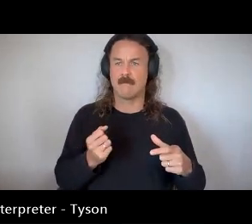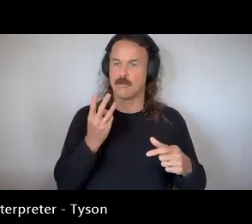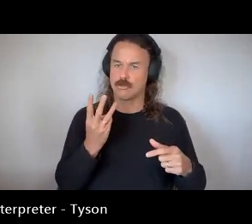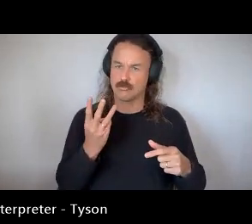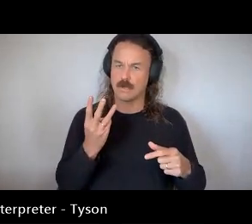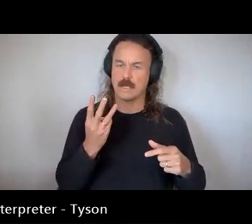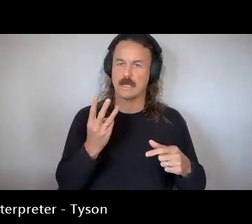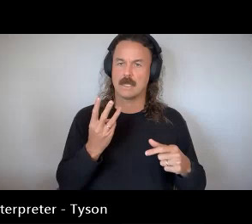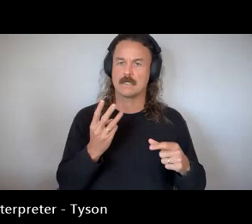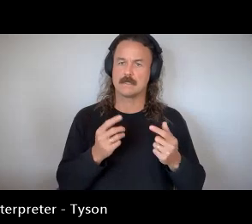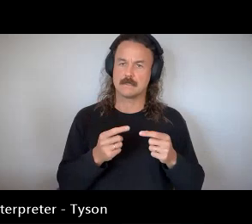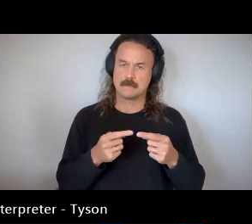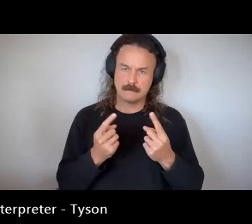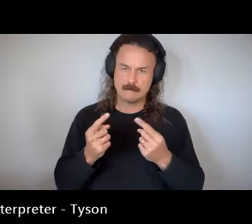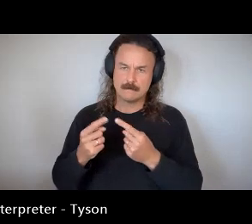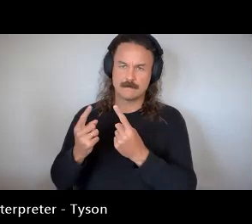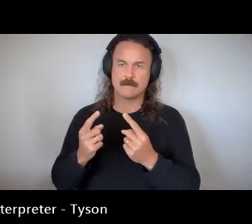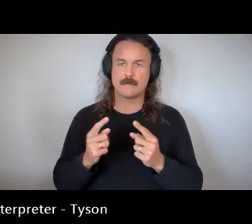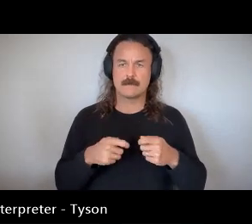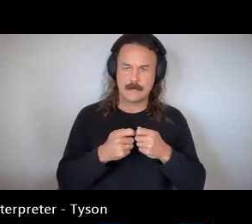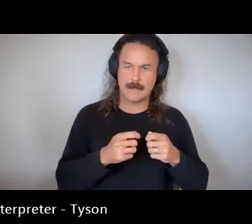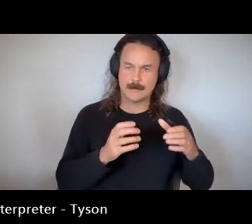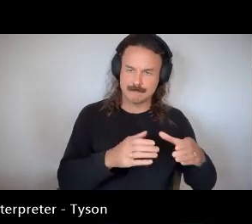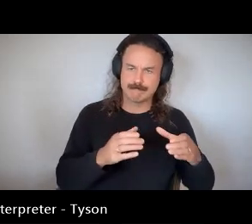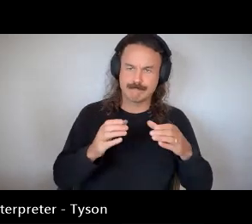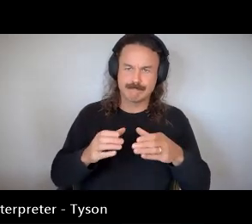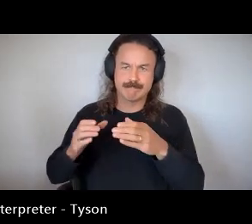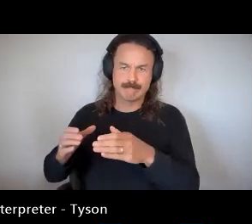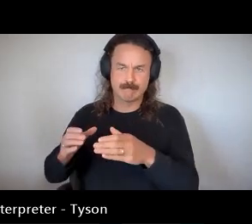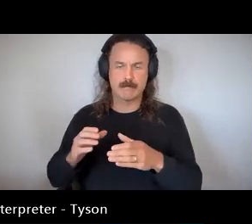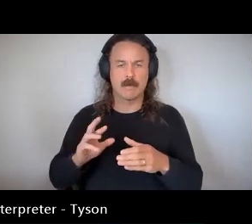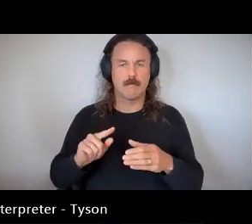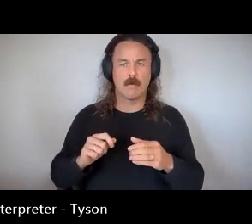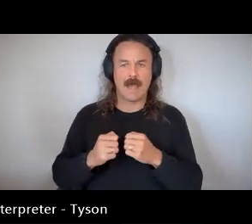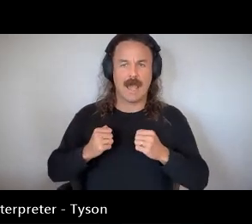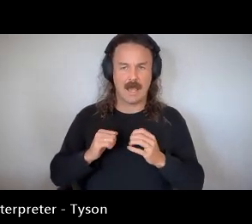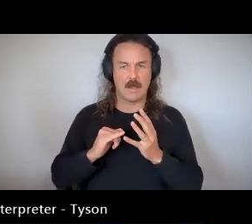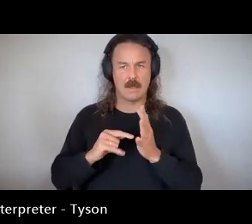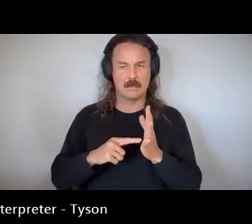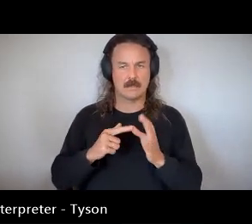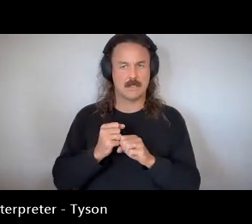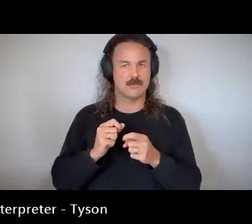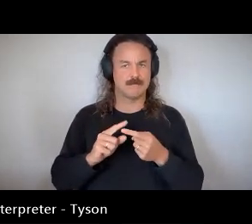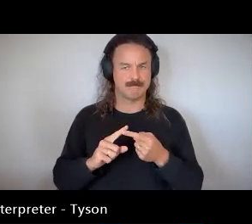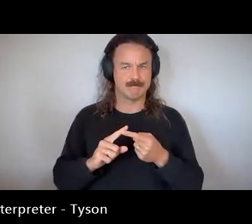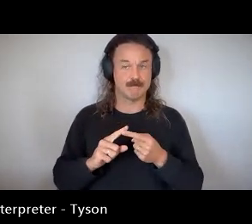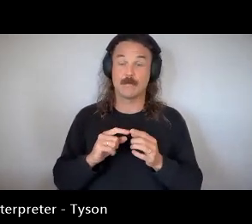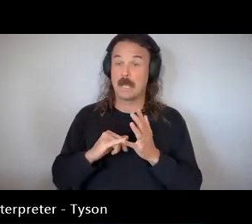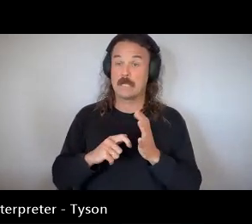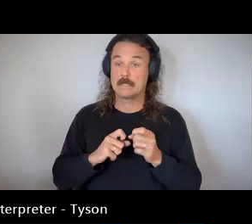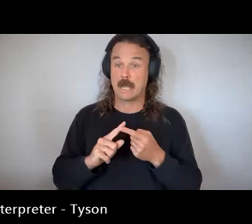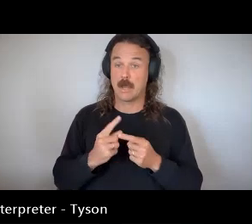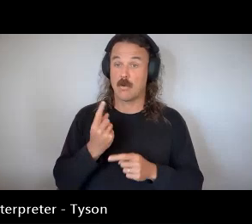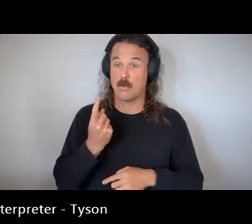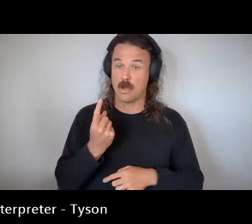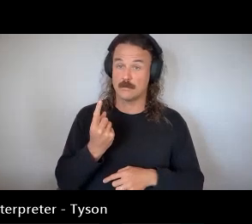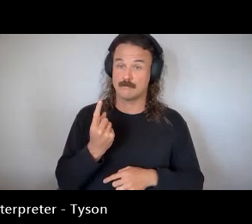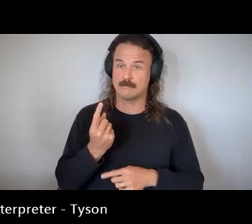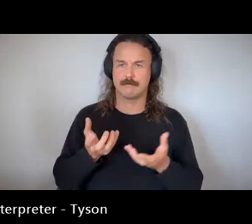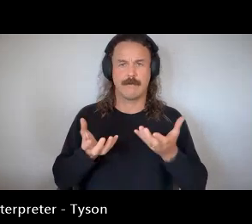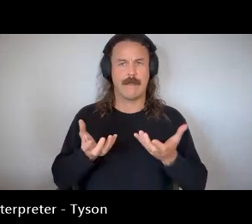different phases that we were involved in. So we were mainly involved in stage 1, which was around the item